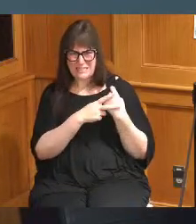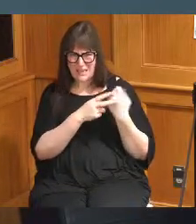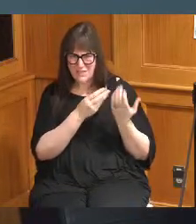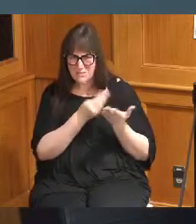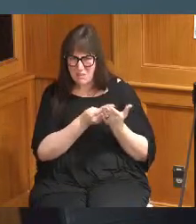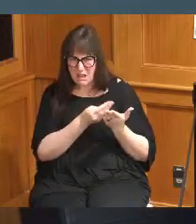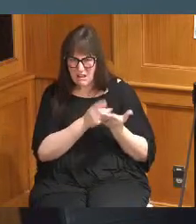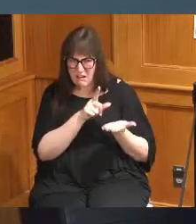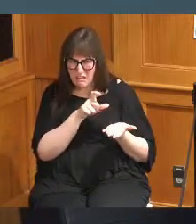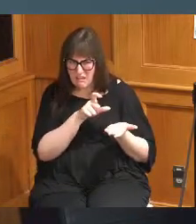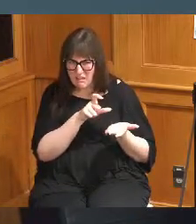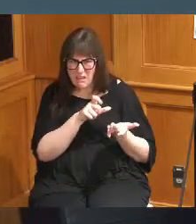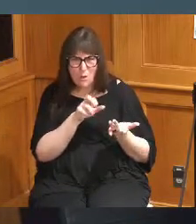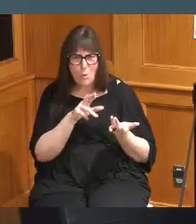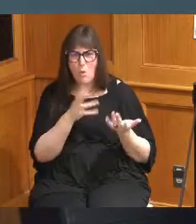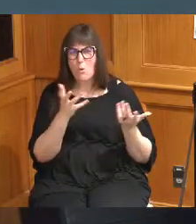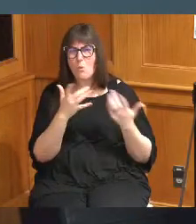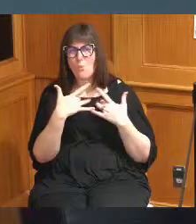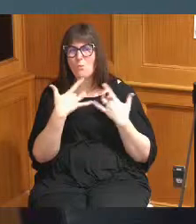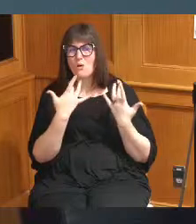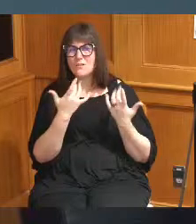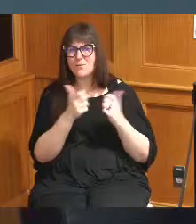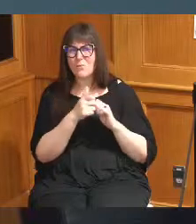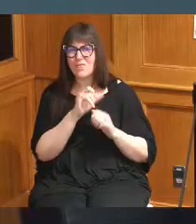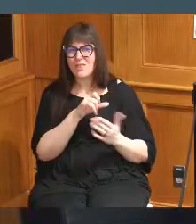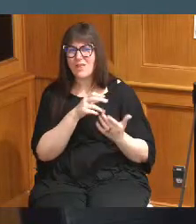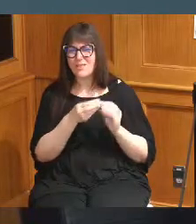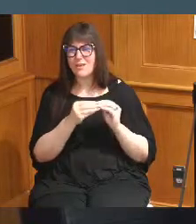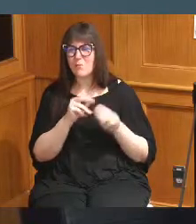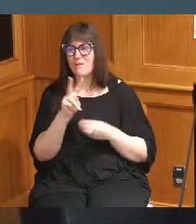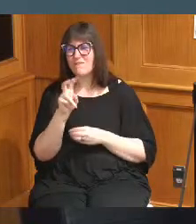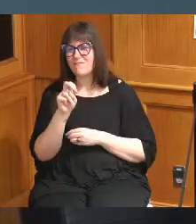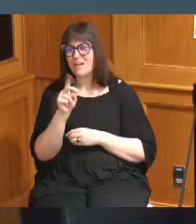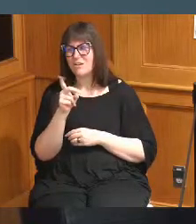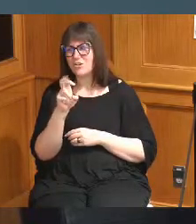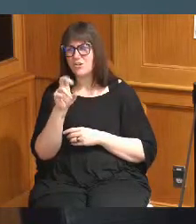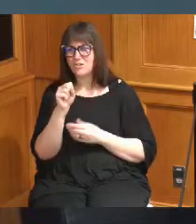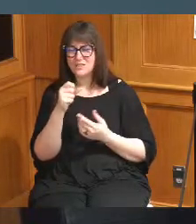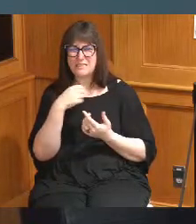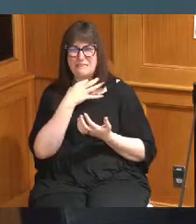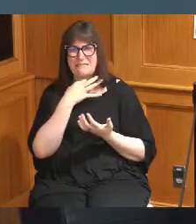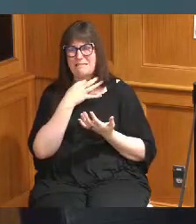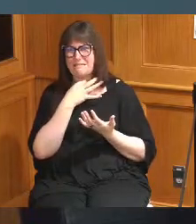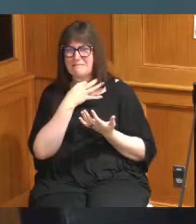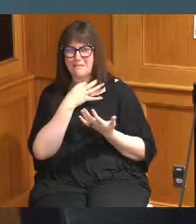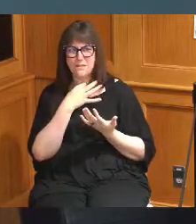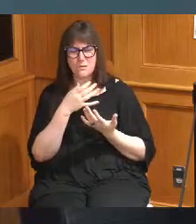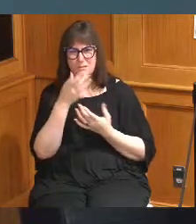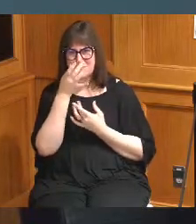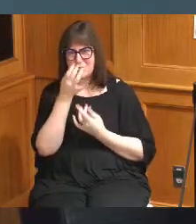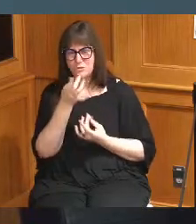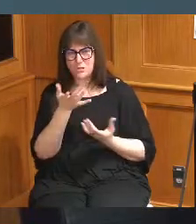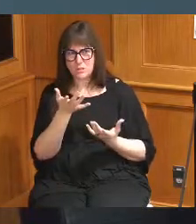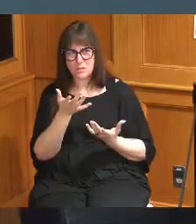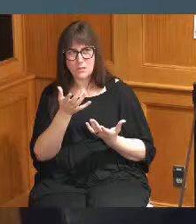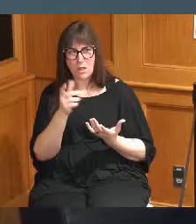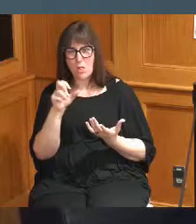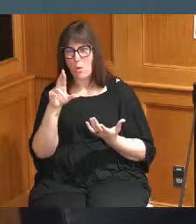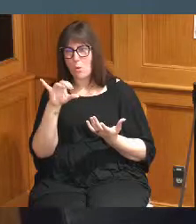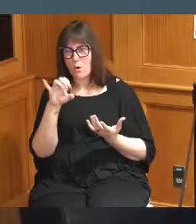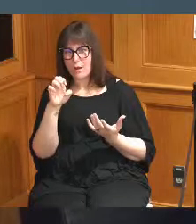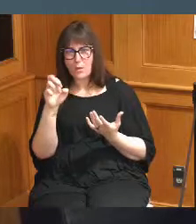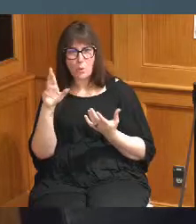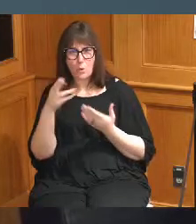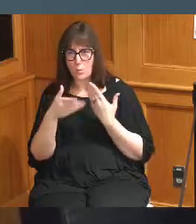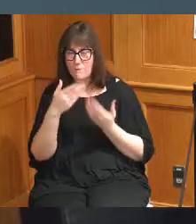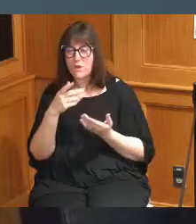why are we and that's why I was asking them about the number of vendors. So it was interesting to me. So if Lori or whoever. Yeah, we can get you